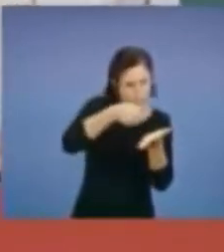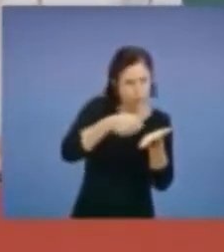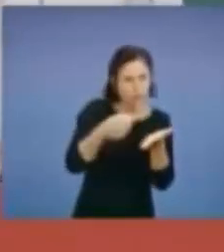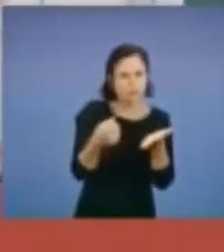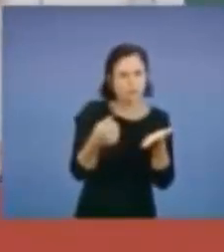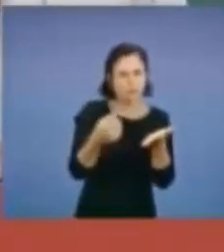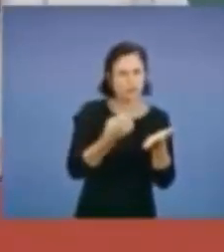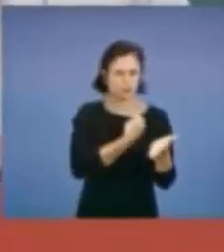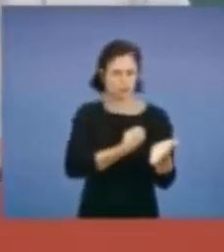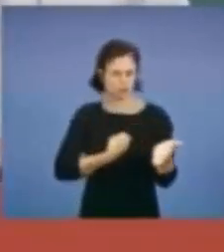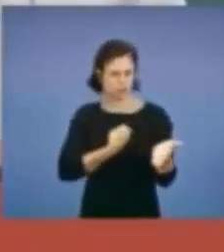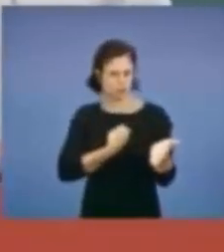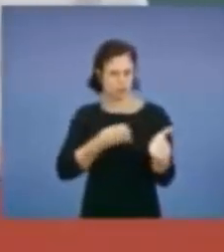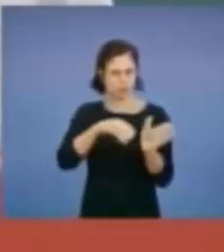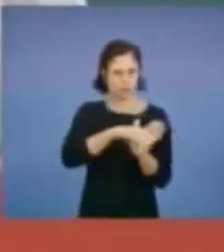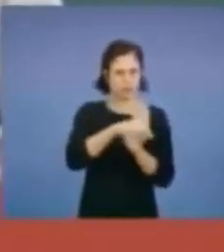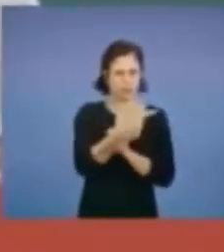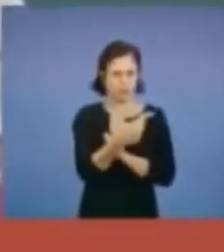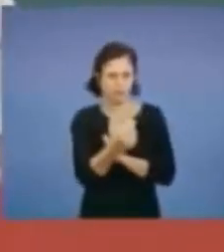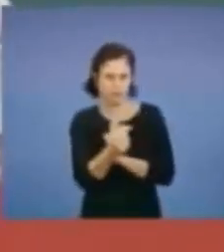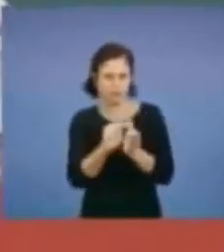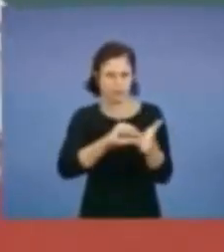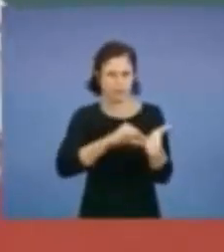following texts.